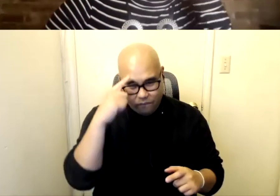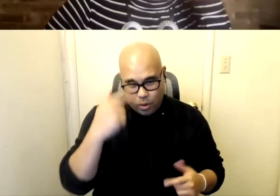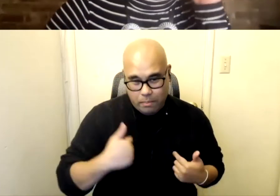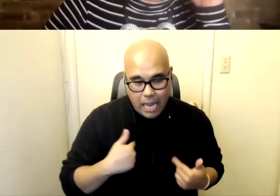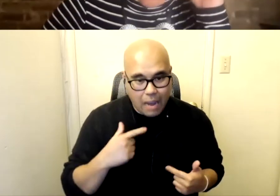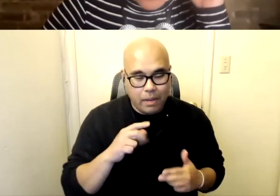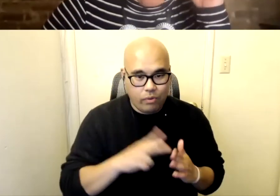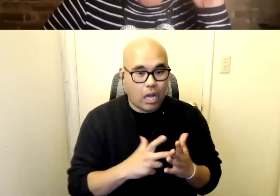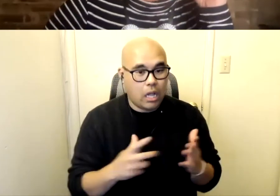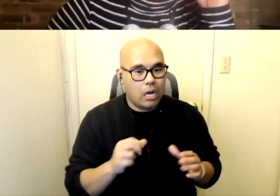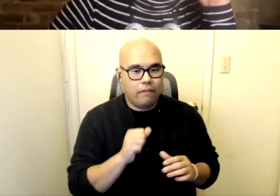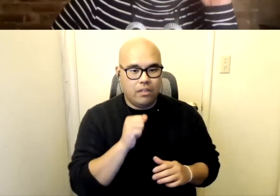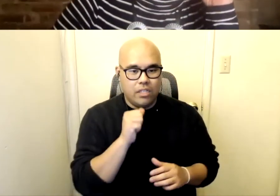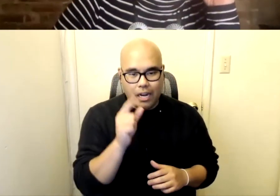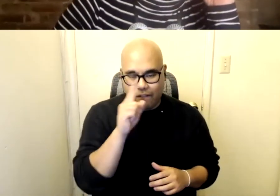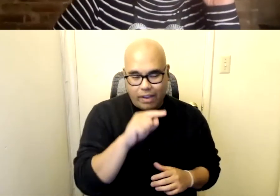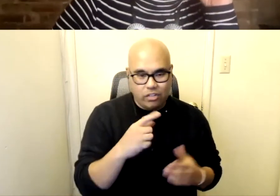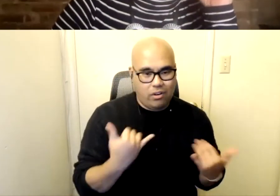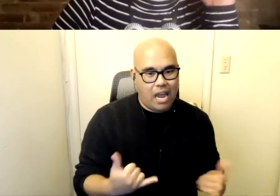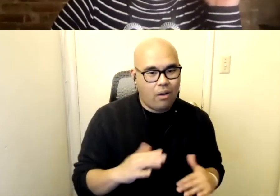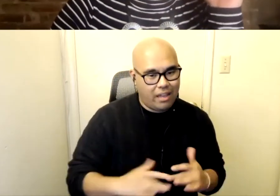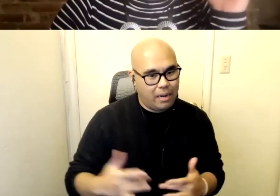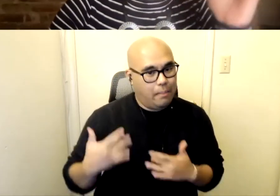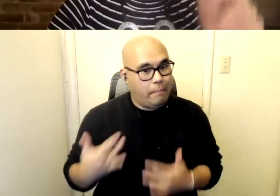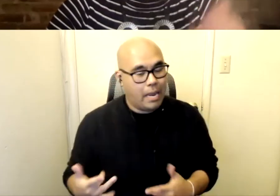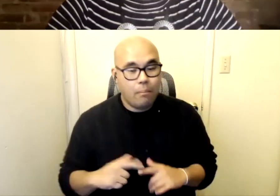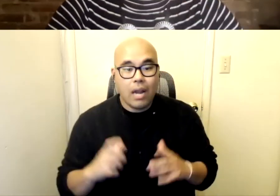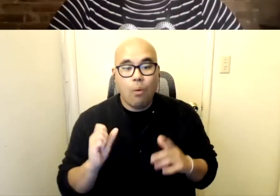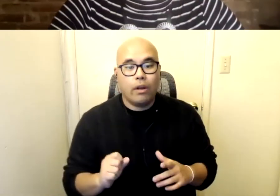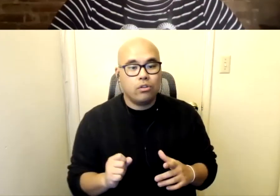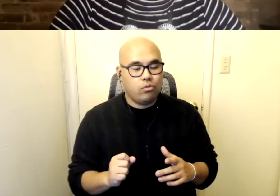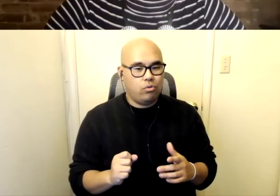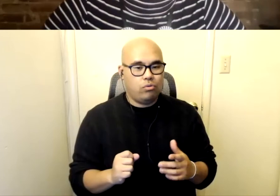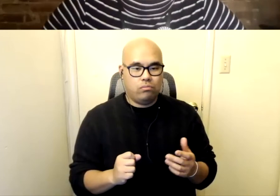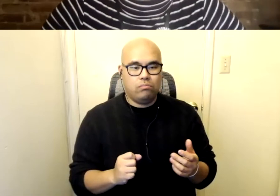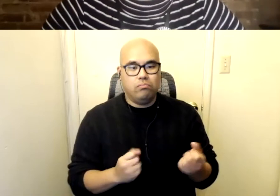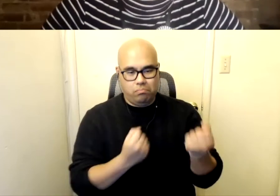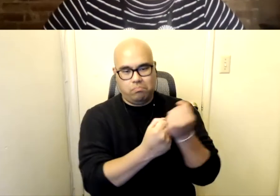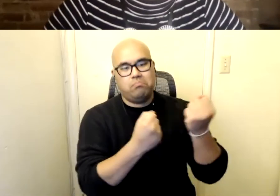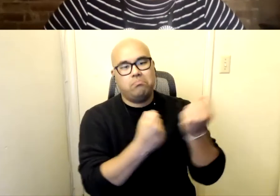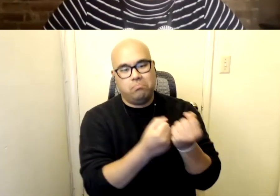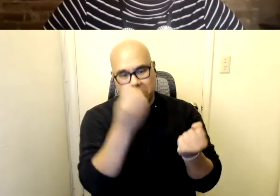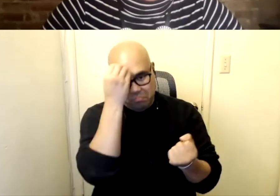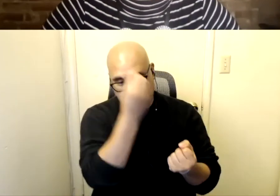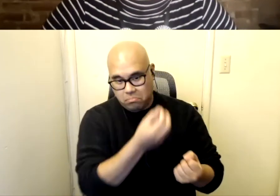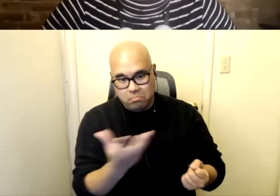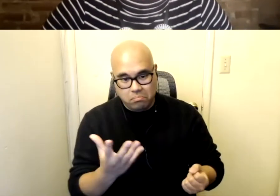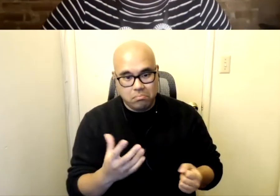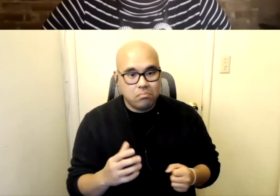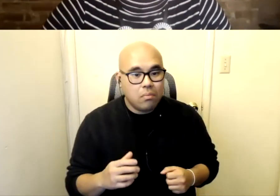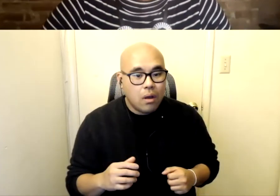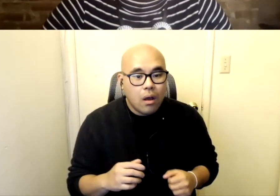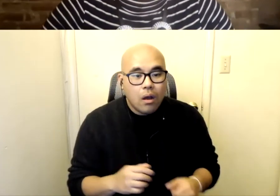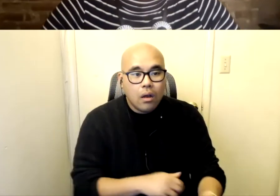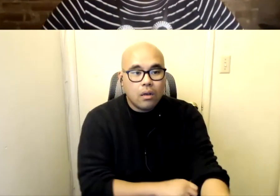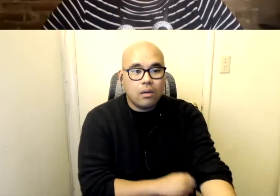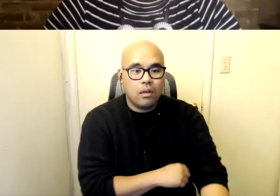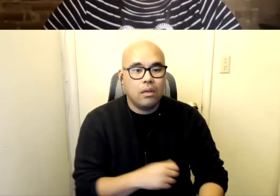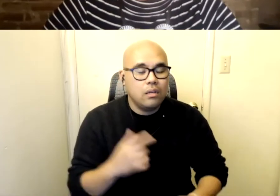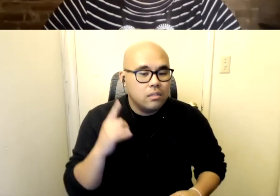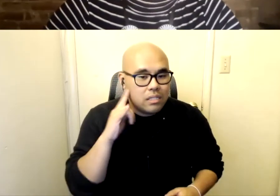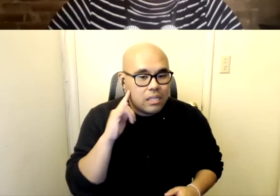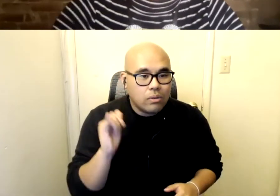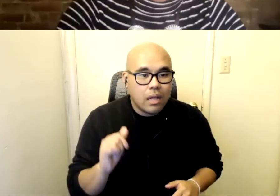nonfiction than I normally read, but I wanted to shout out. I watched The Bows by Emily